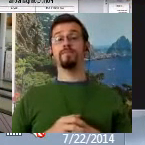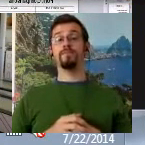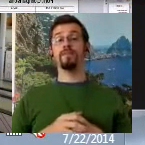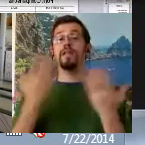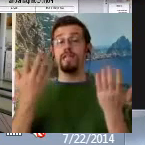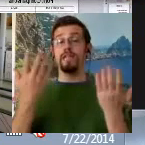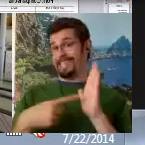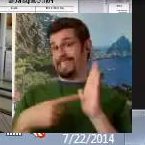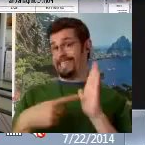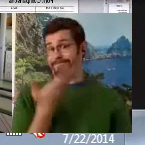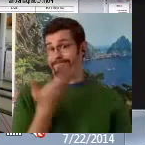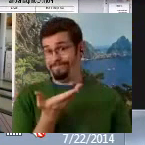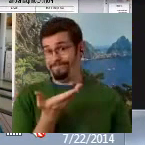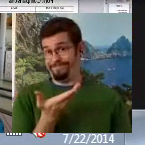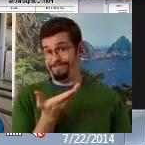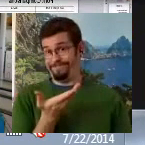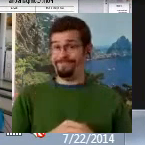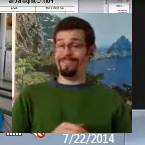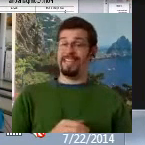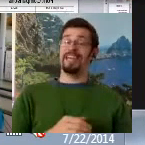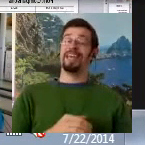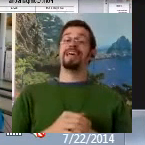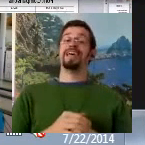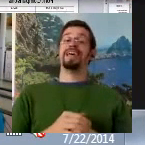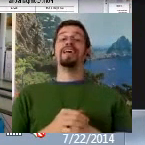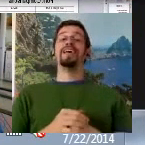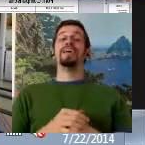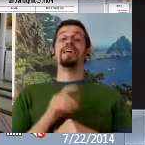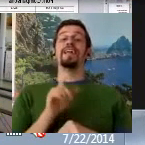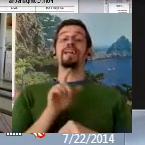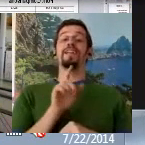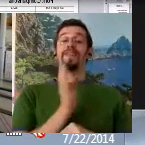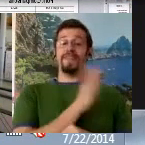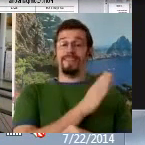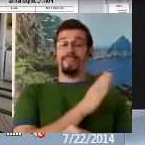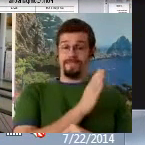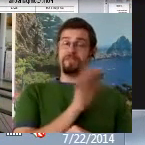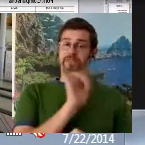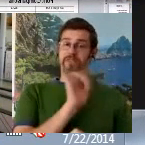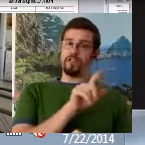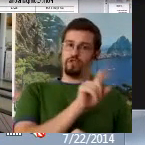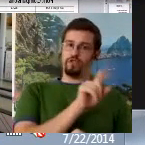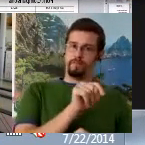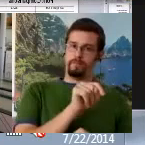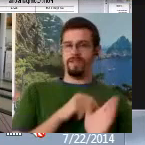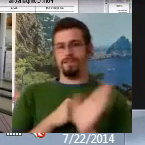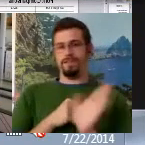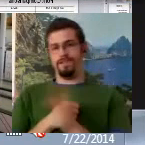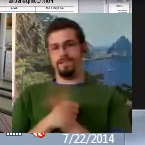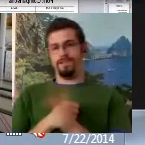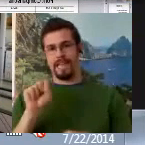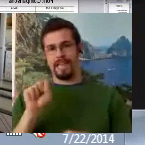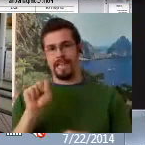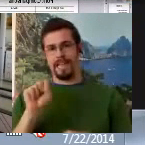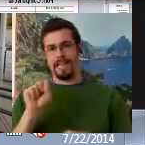examples. On the left side is the TrueType font, and on the right side is the